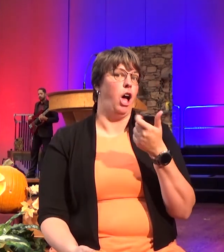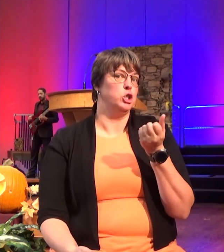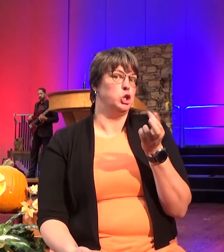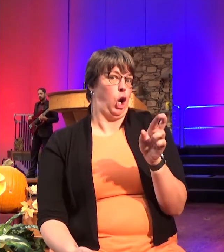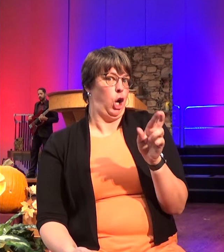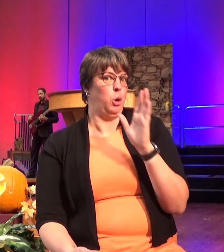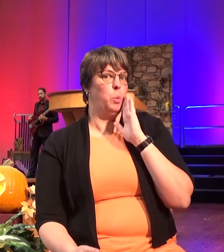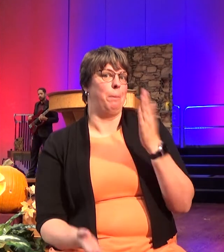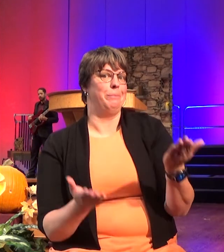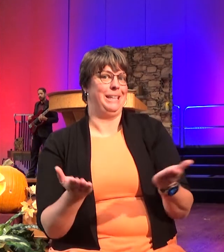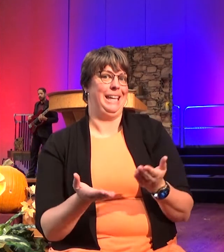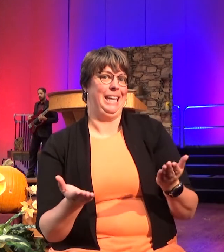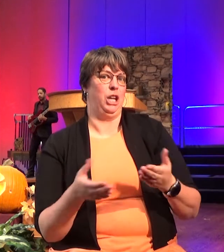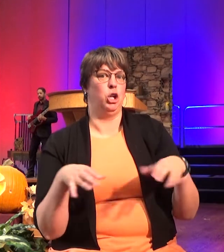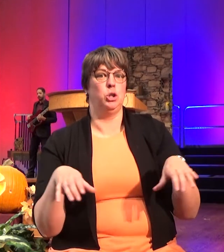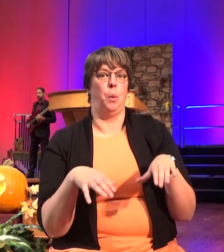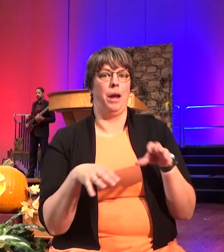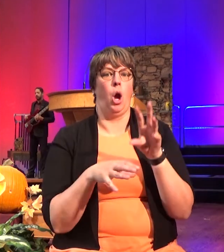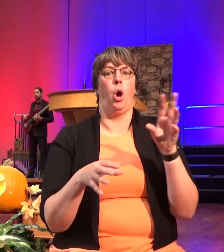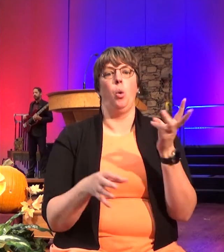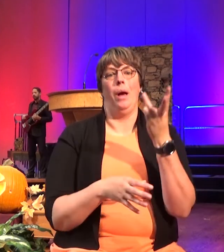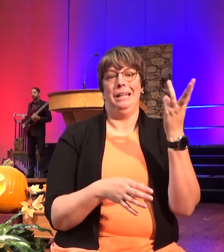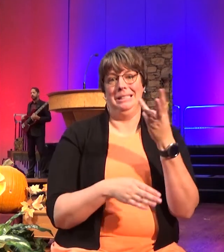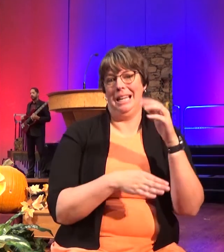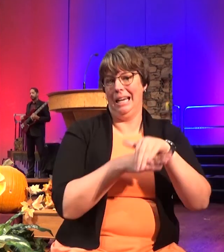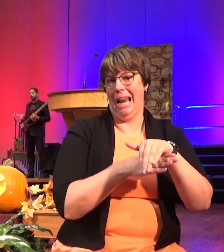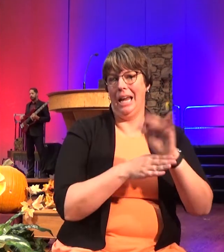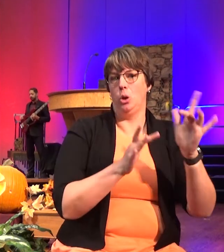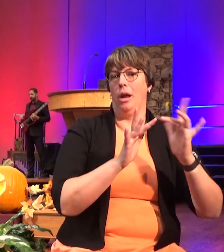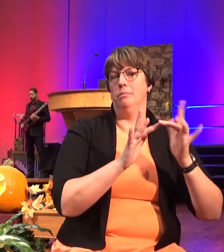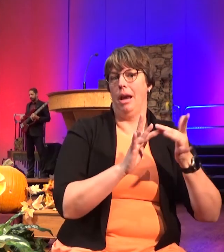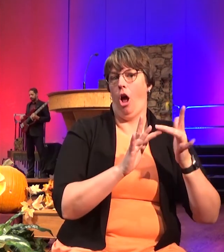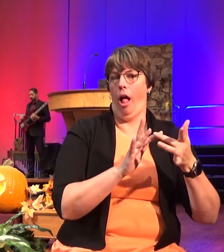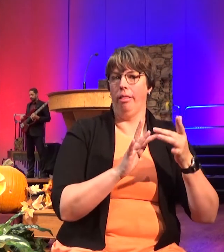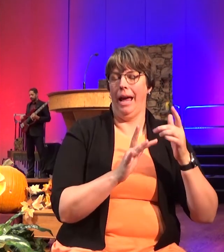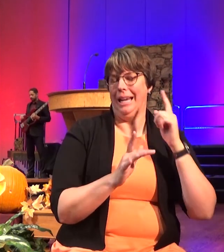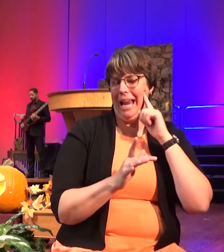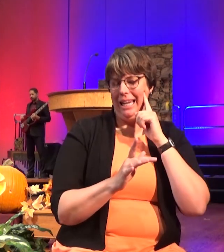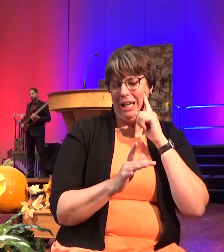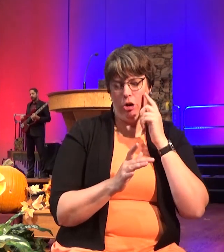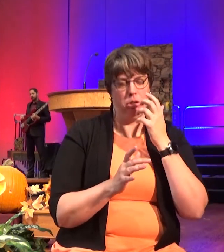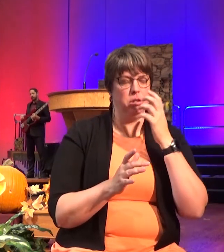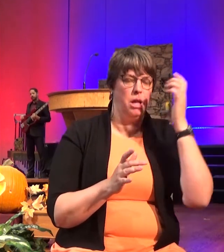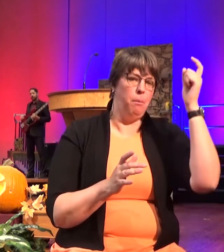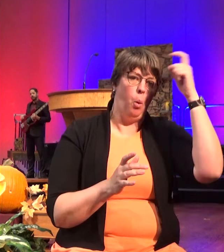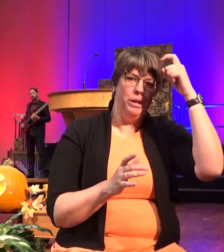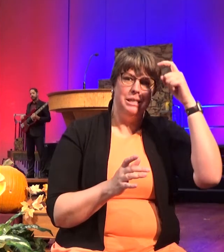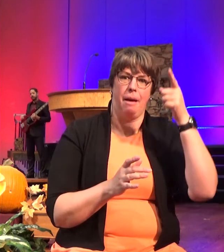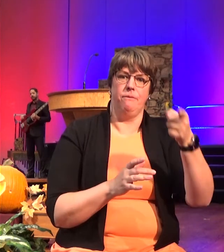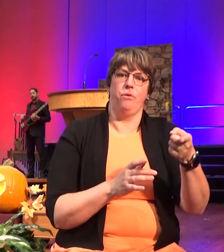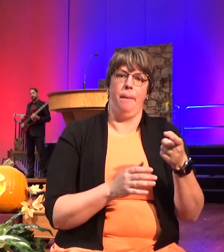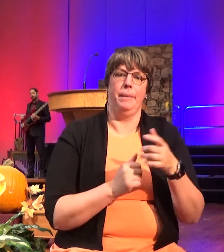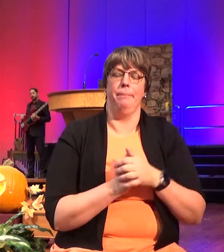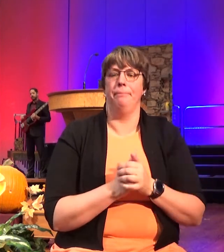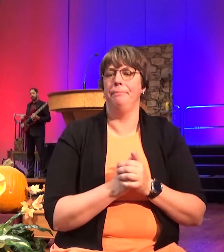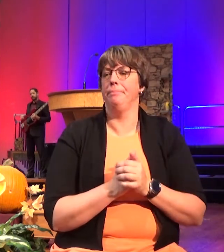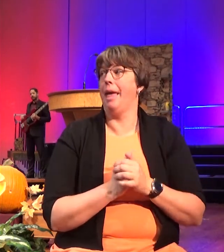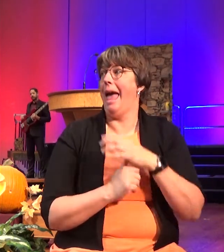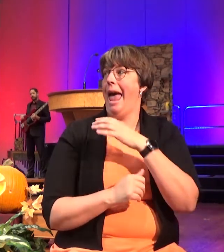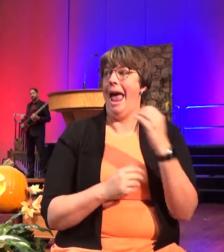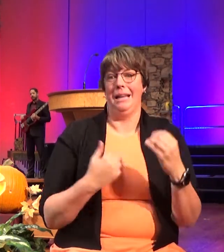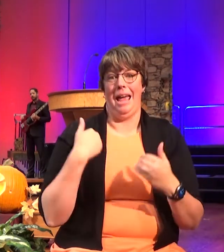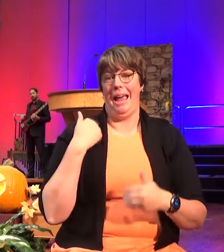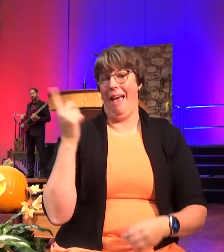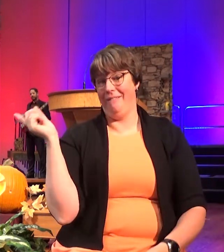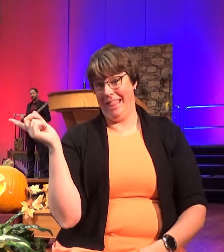our Wednesday night insight. So you can tune in online and hear some wonderful wisdom from Dr. Roger Teal. And I've got this guy standing right next